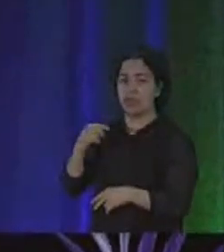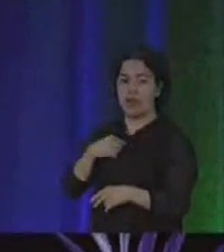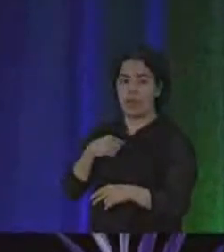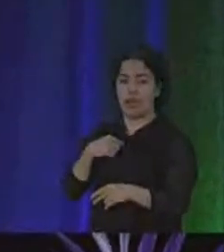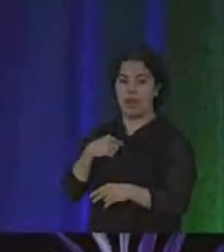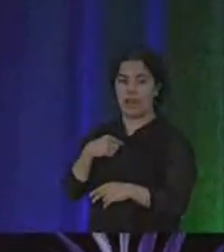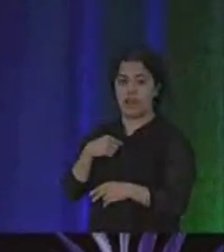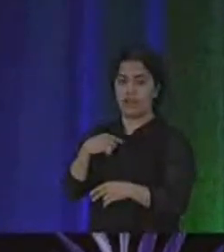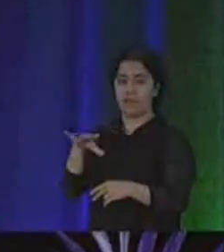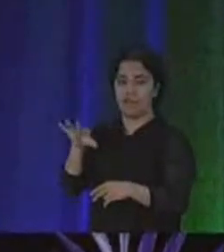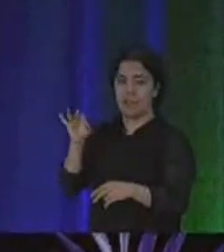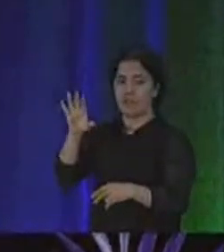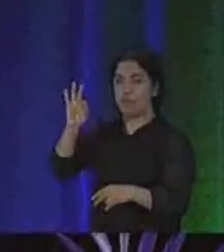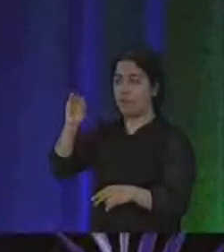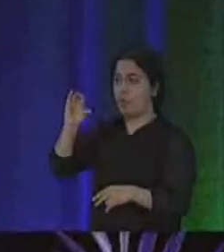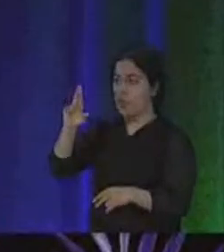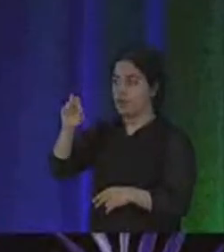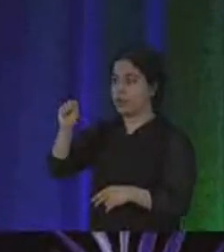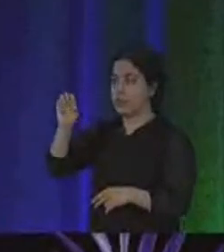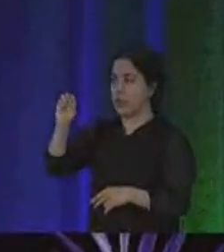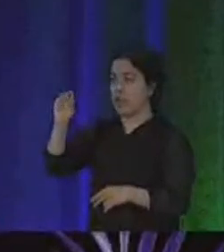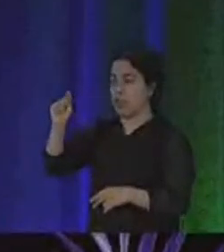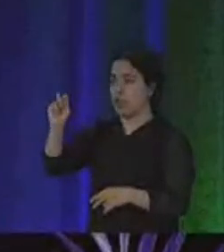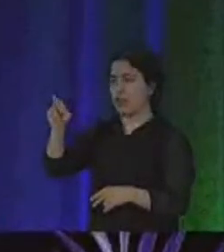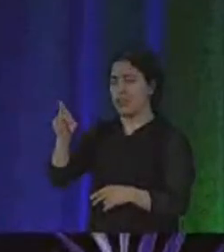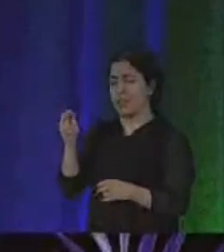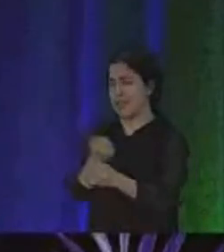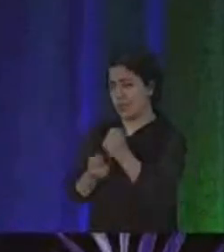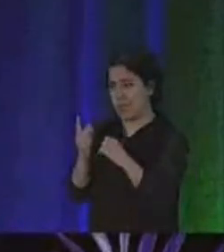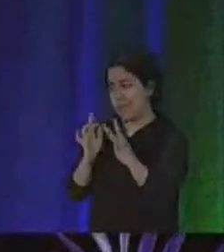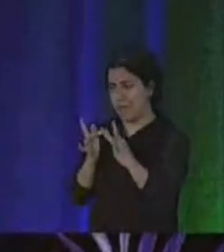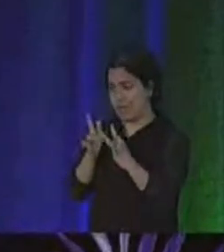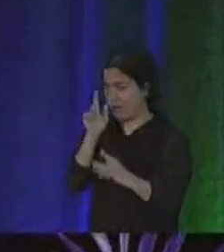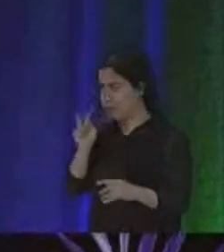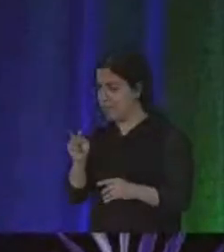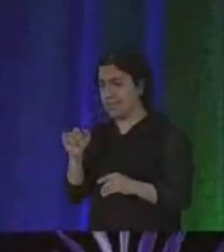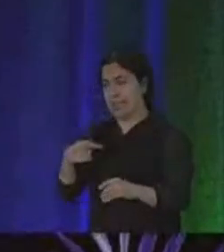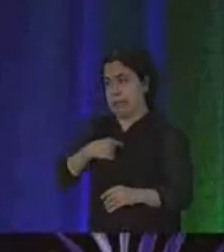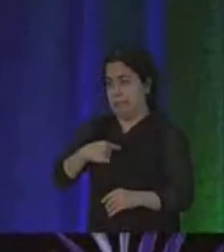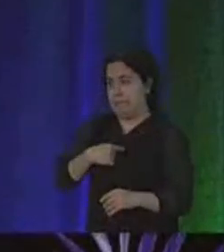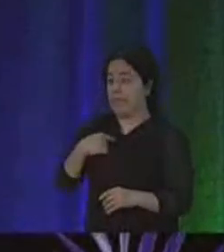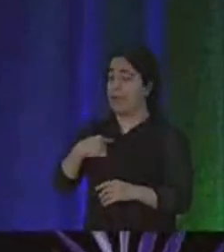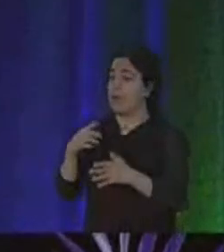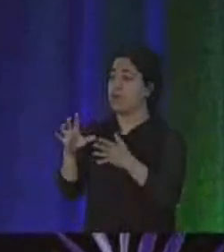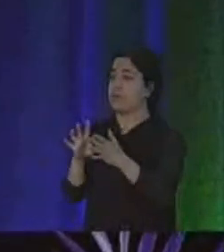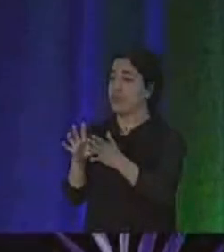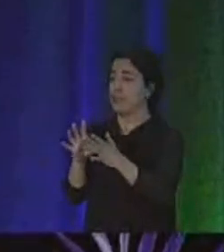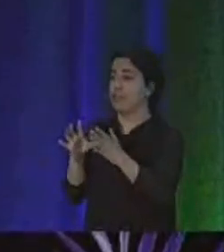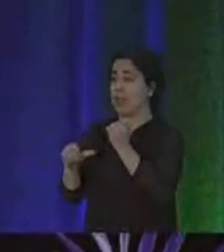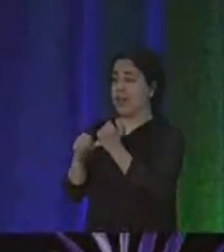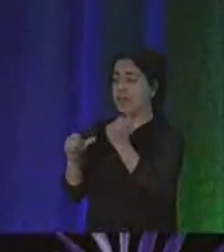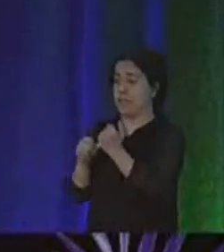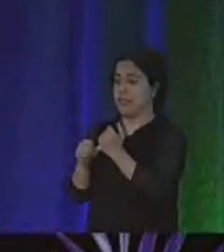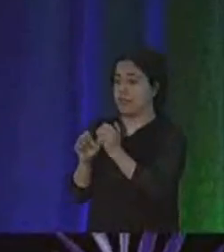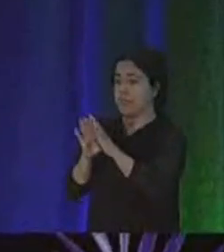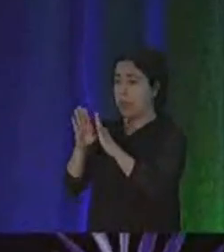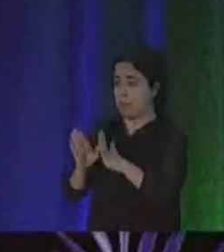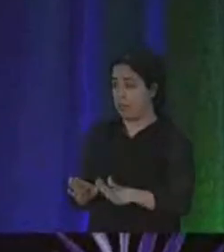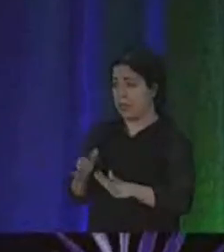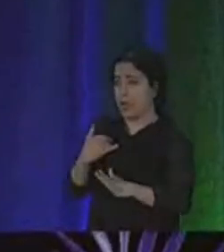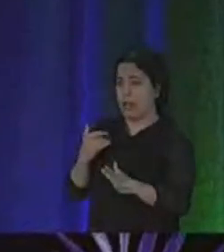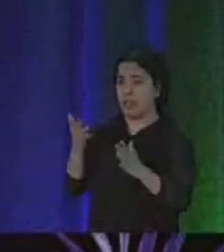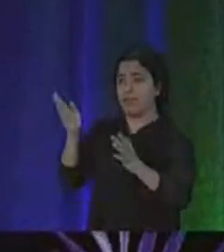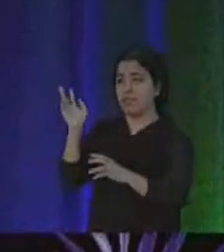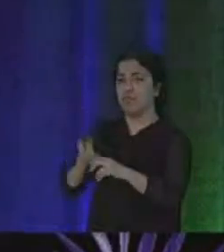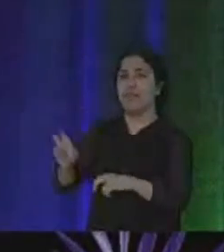online. You can find me there. I'm a senior developer advocate, so I get to travel and talk to amazing folks like yourselves. I'm a